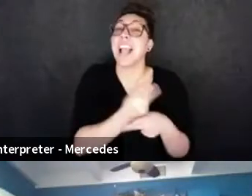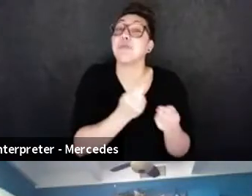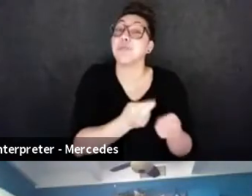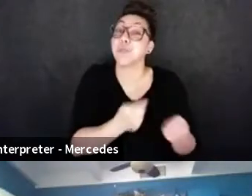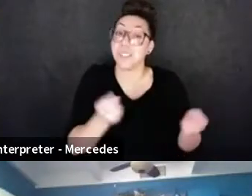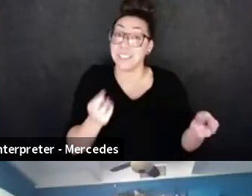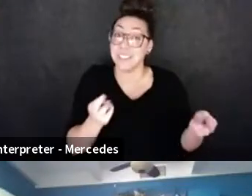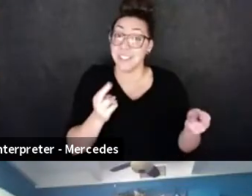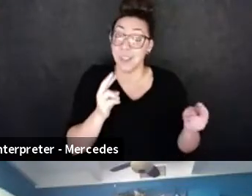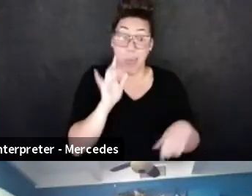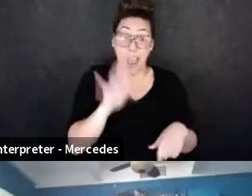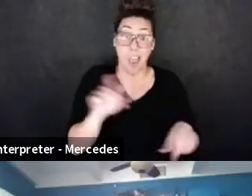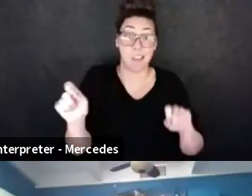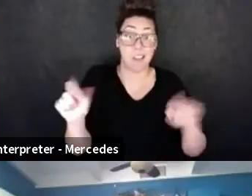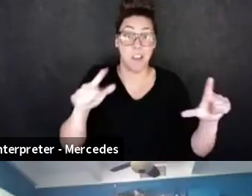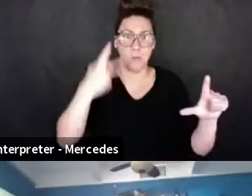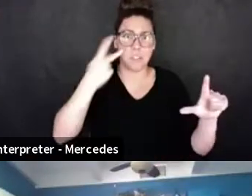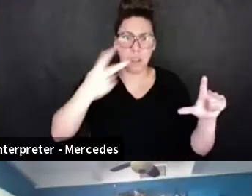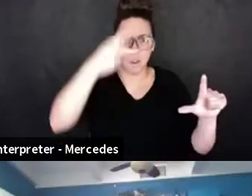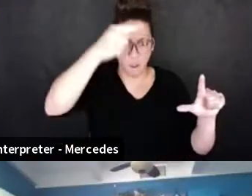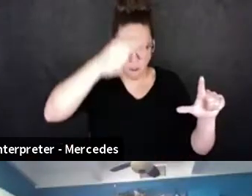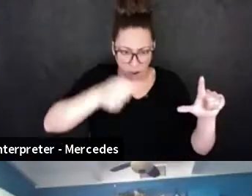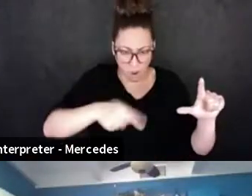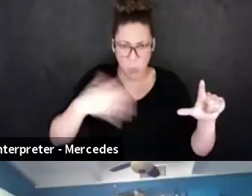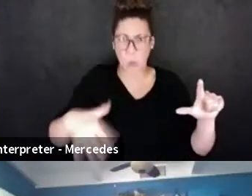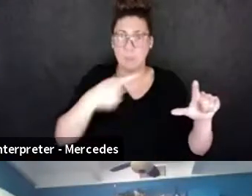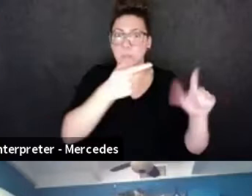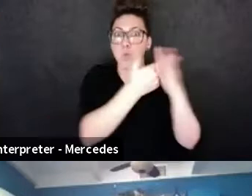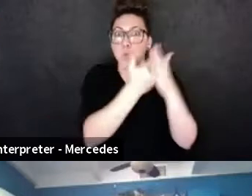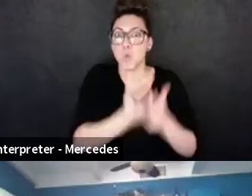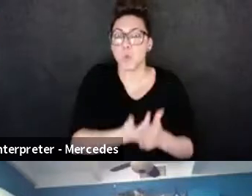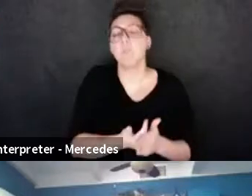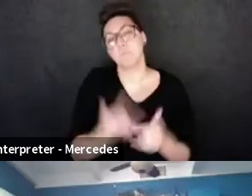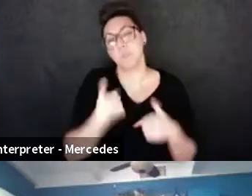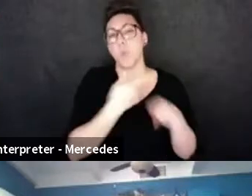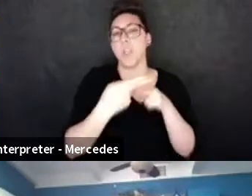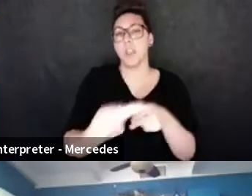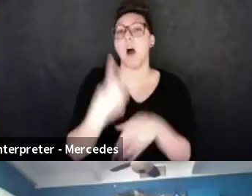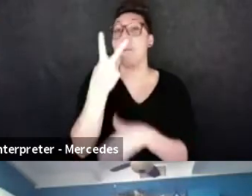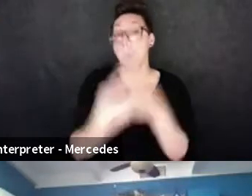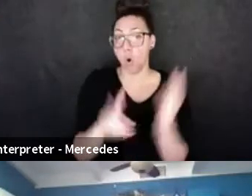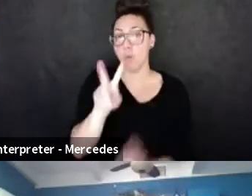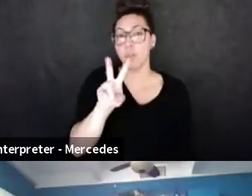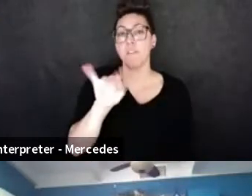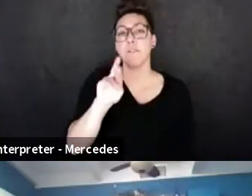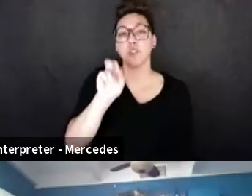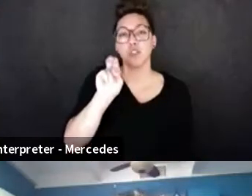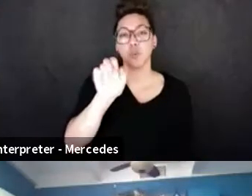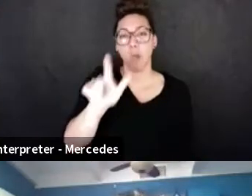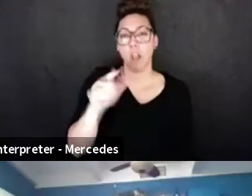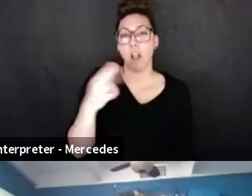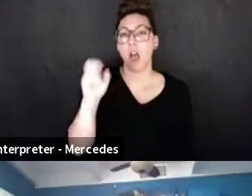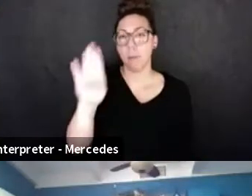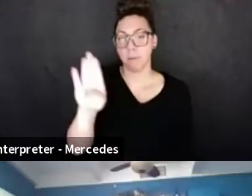there. So we call both of these hubs virtual hubs. The Virtual Hub for